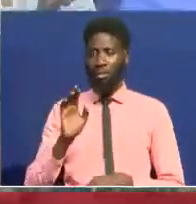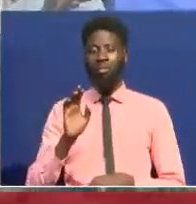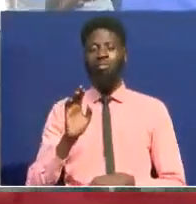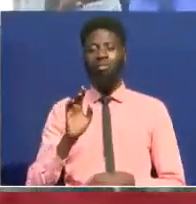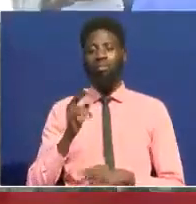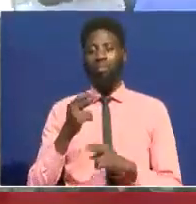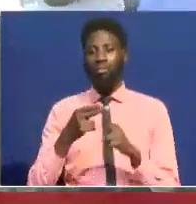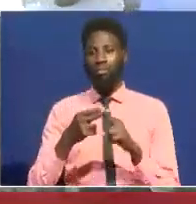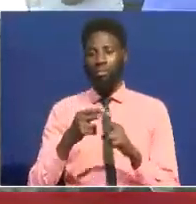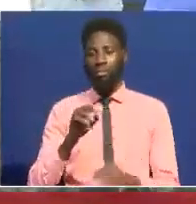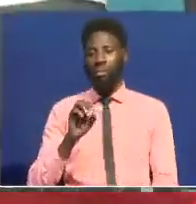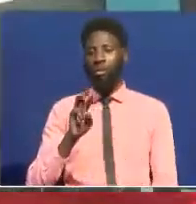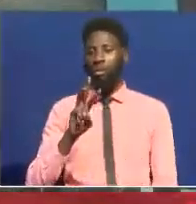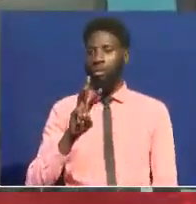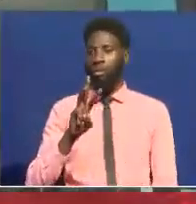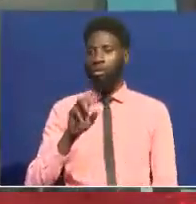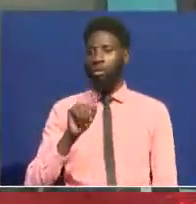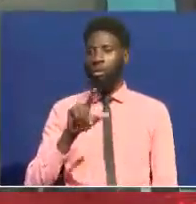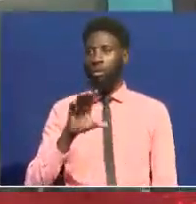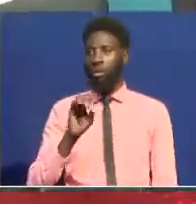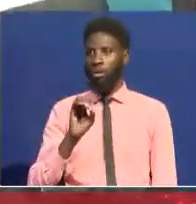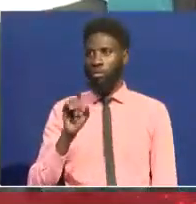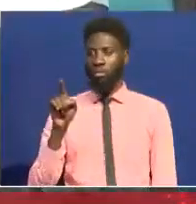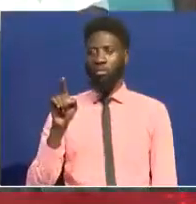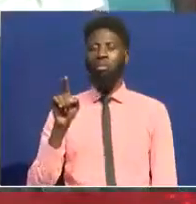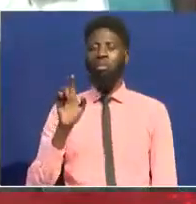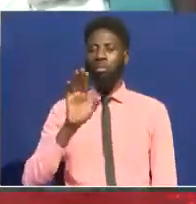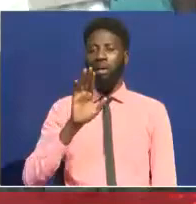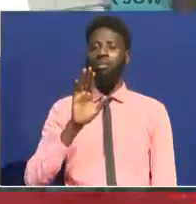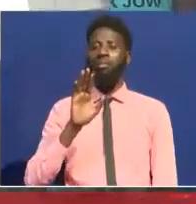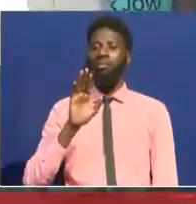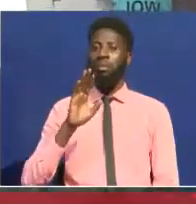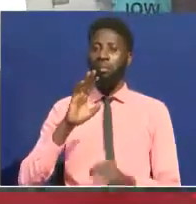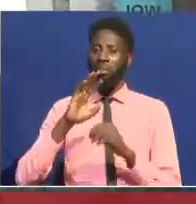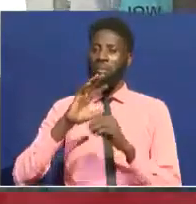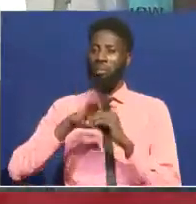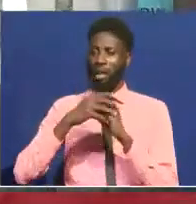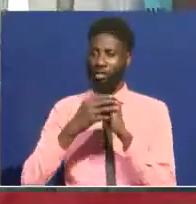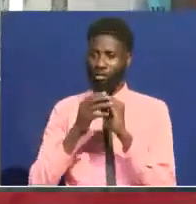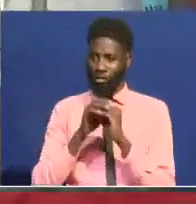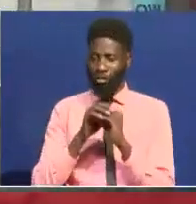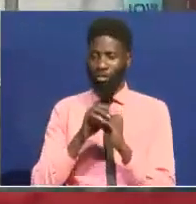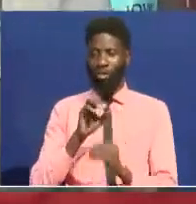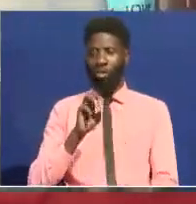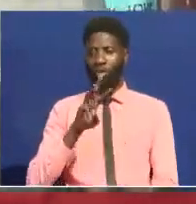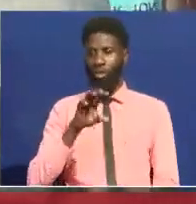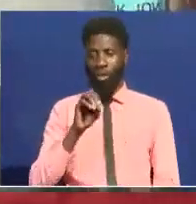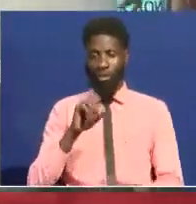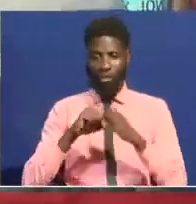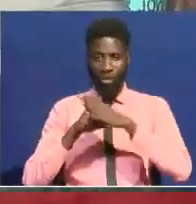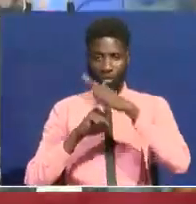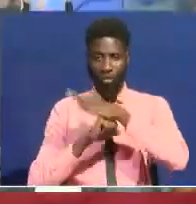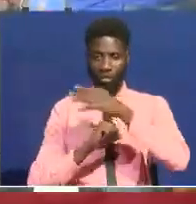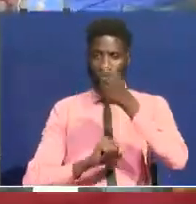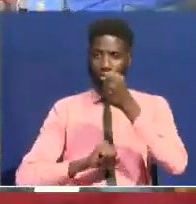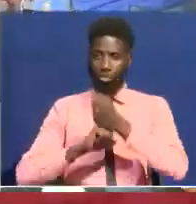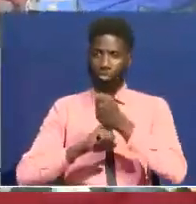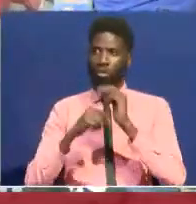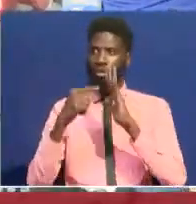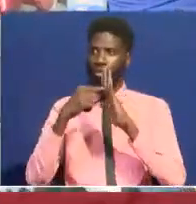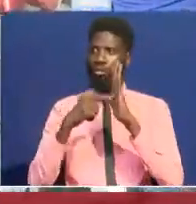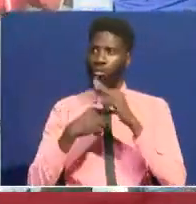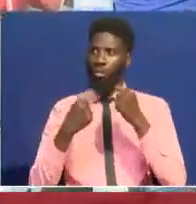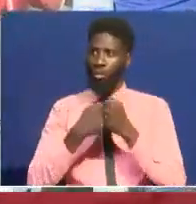and Digital Economy, Eliud Owalo, who is the patron of the Eliud Owalo Foundation, the sponsors of the tournament, said more tournaments